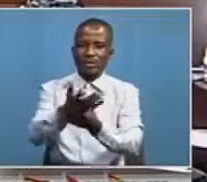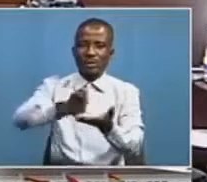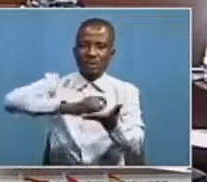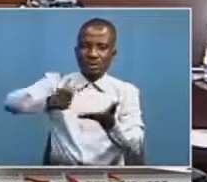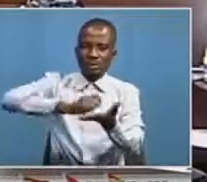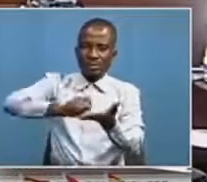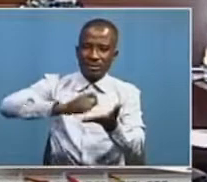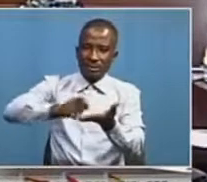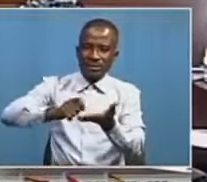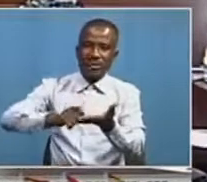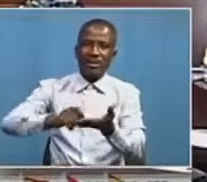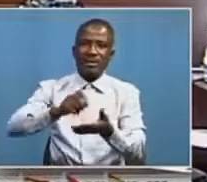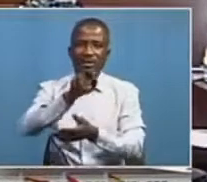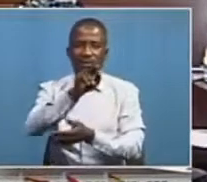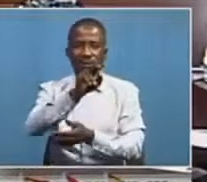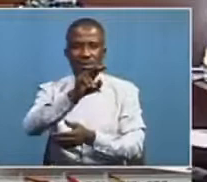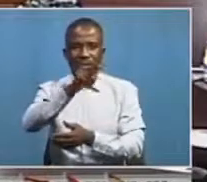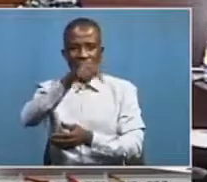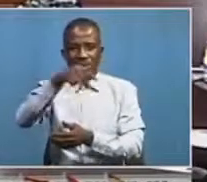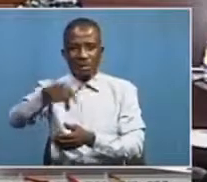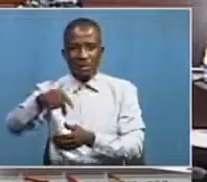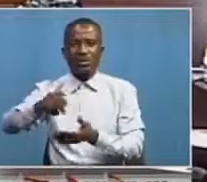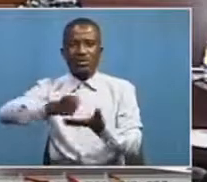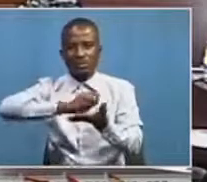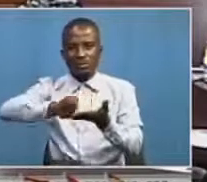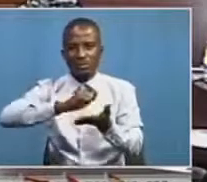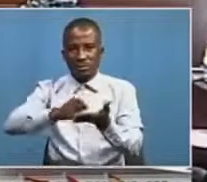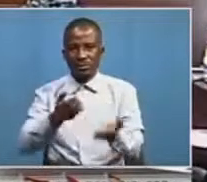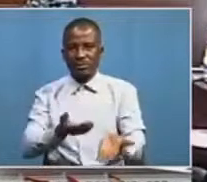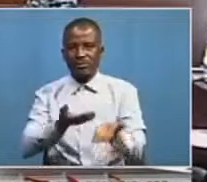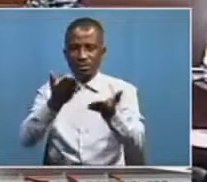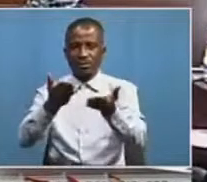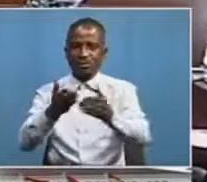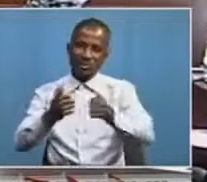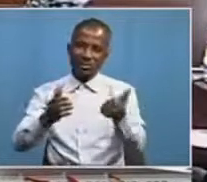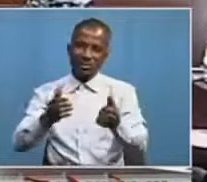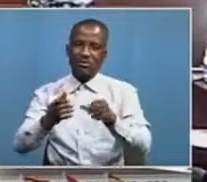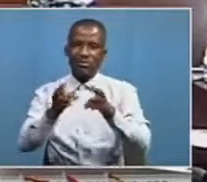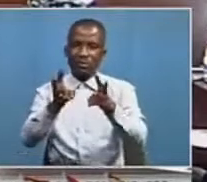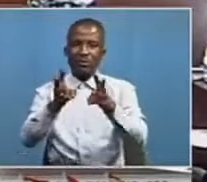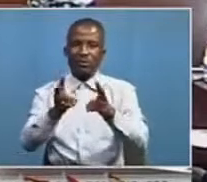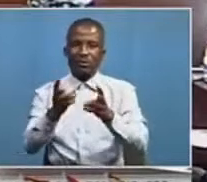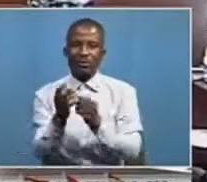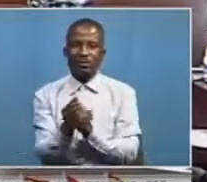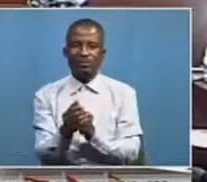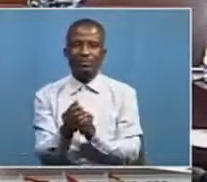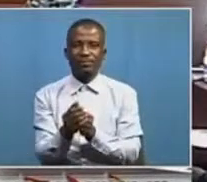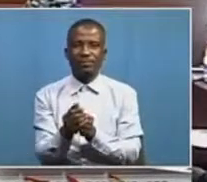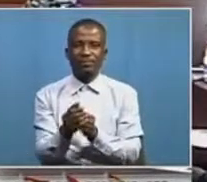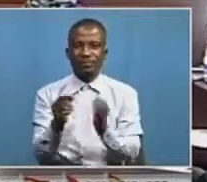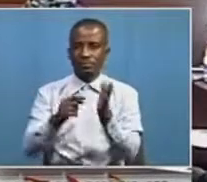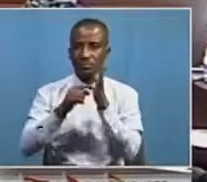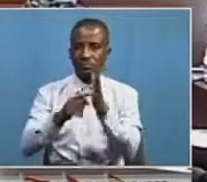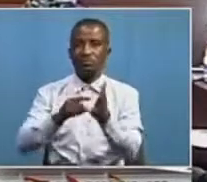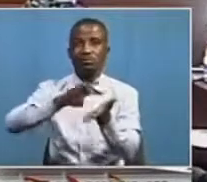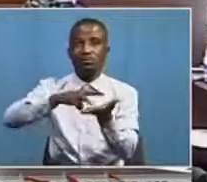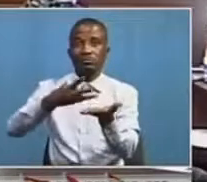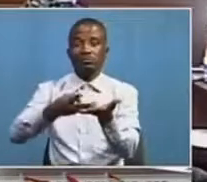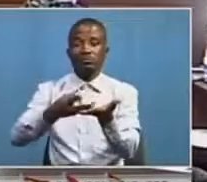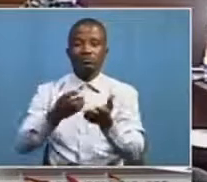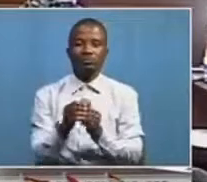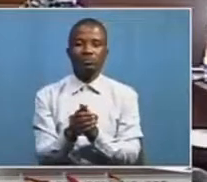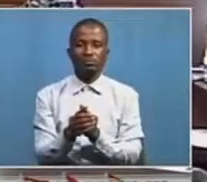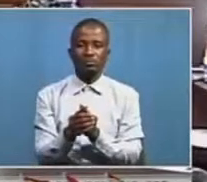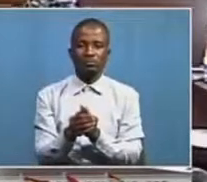the second respondent filed a witness statement through his attorney. Standard of proof, burden of proof, and persuasion.